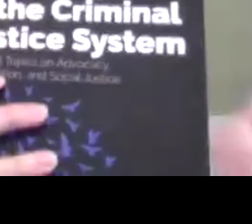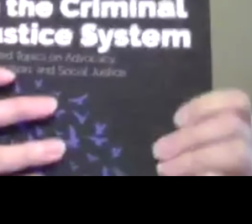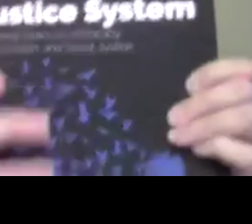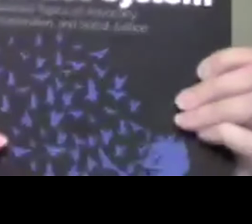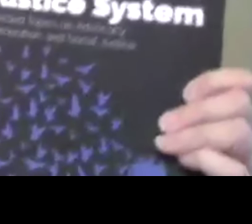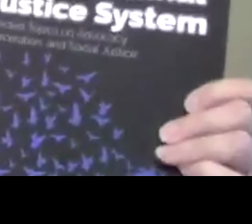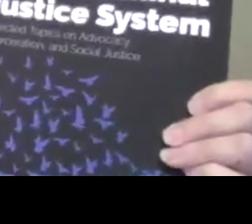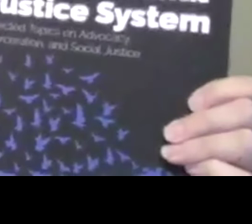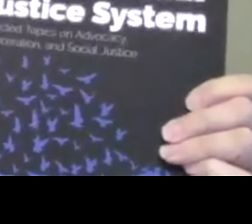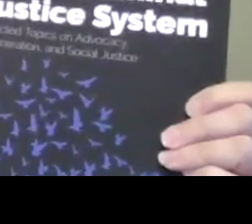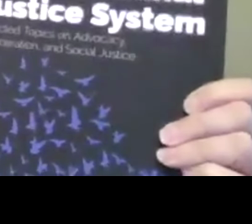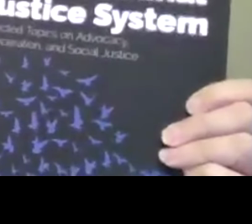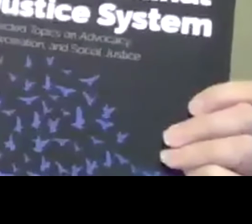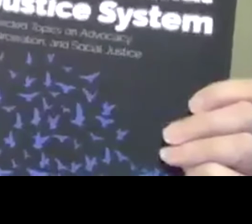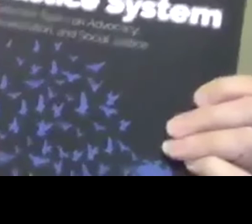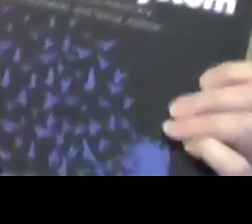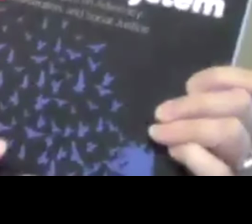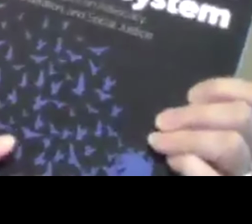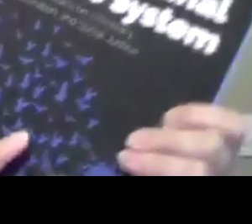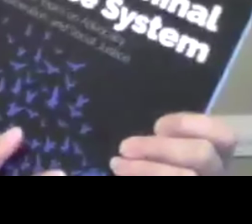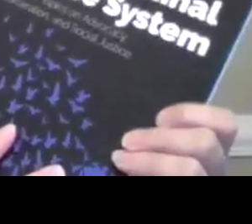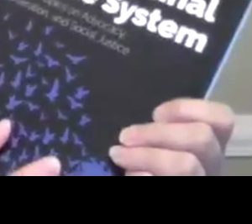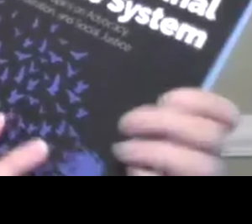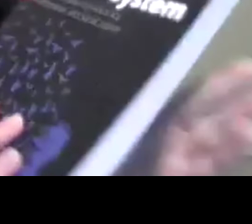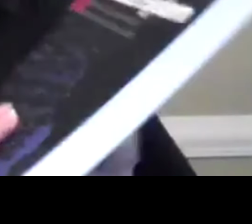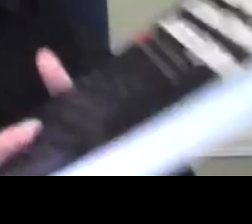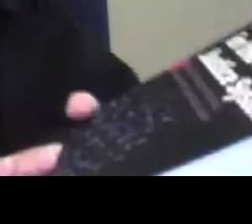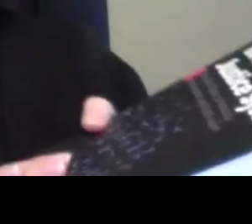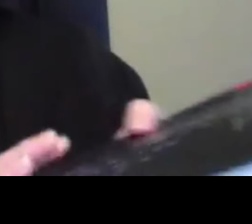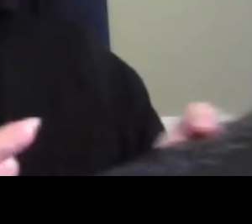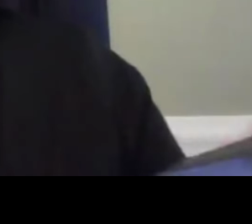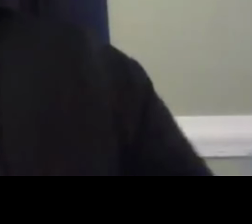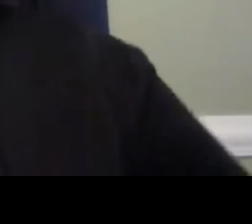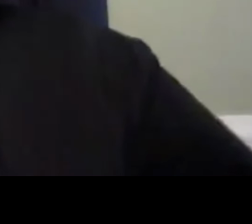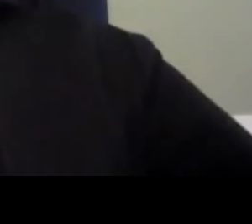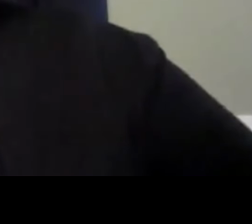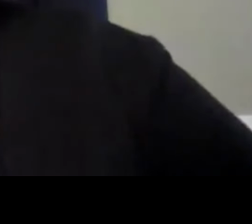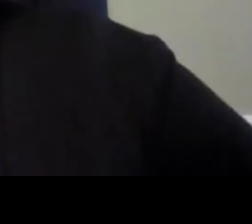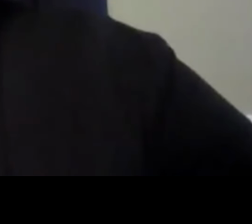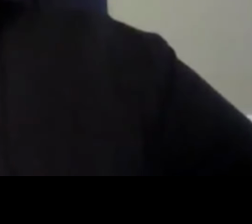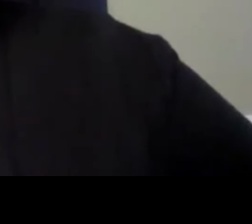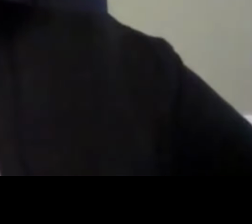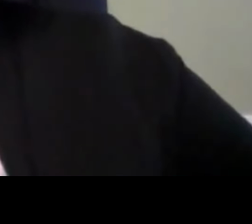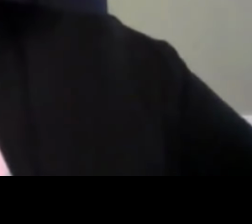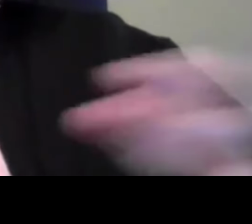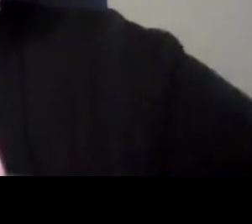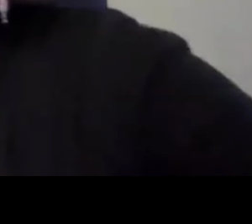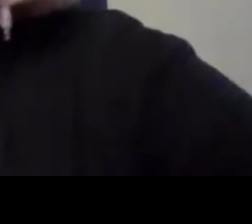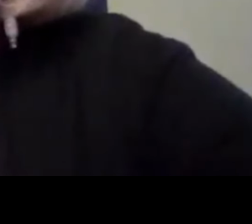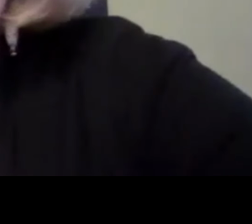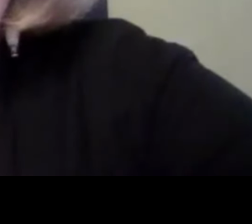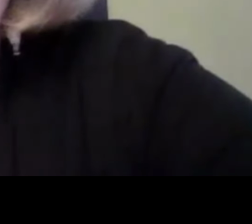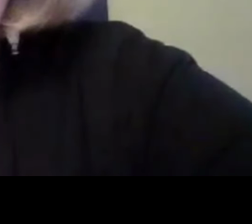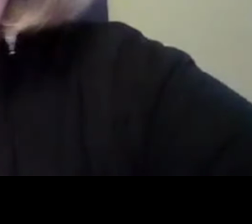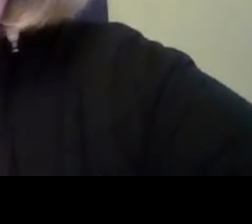Deaf People in the Criminal Justice System, Selected Topics on Advocacy, Incarceration, and Social Justice.